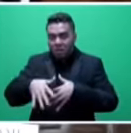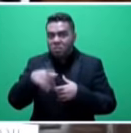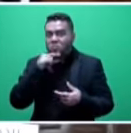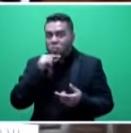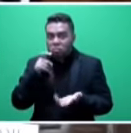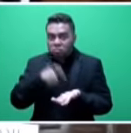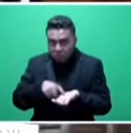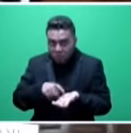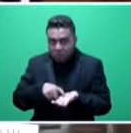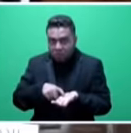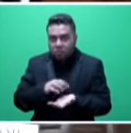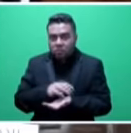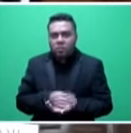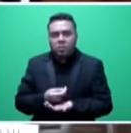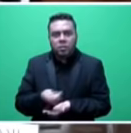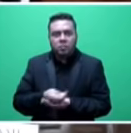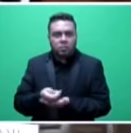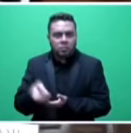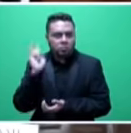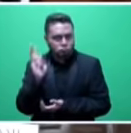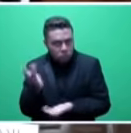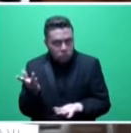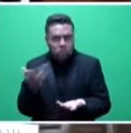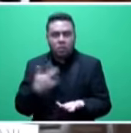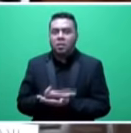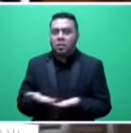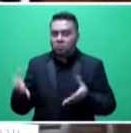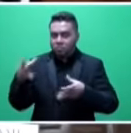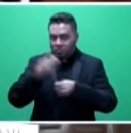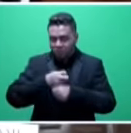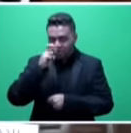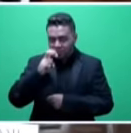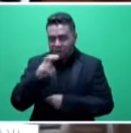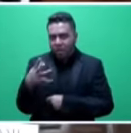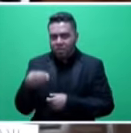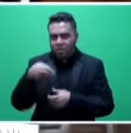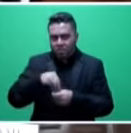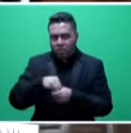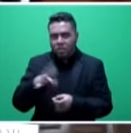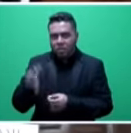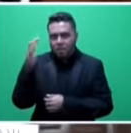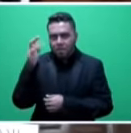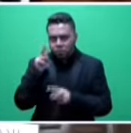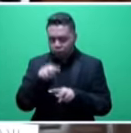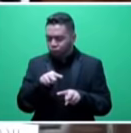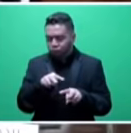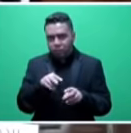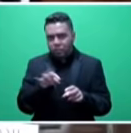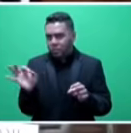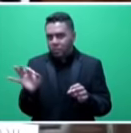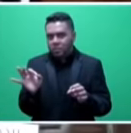of GDP. Mr. Speaker, sir, the seriousness and the gravity of this matter can only